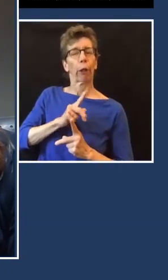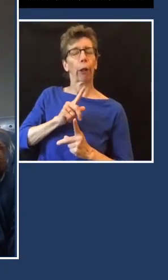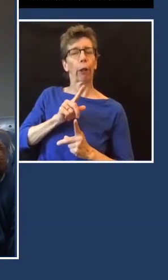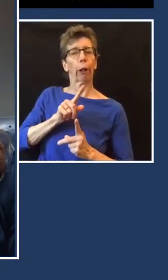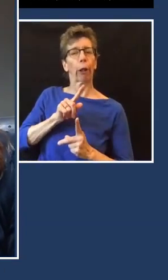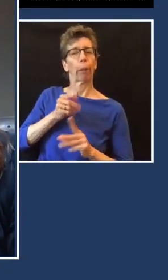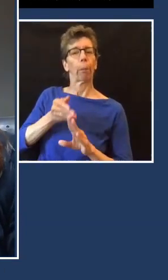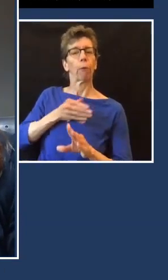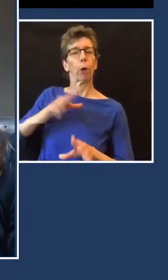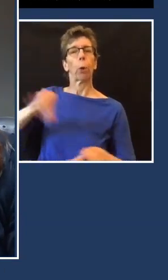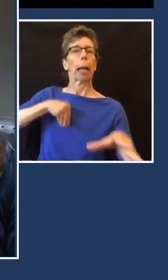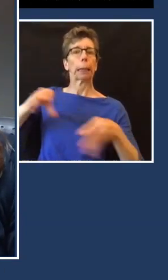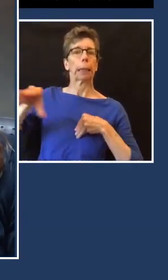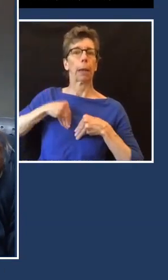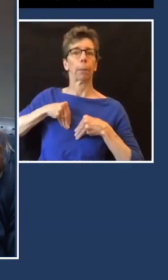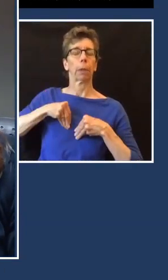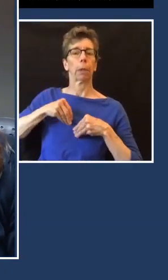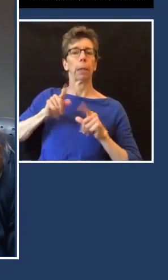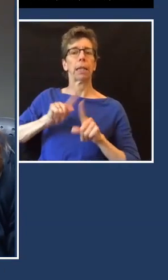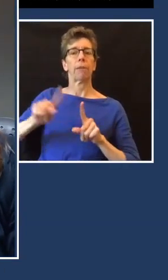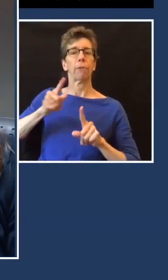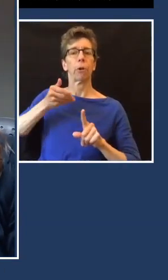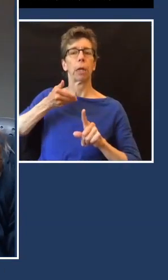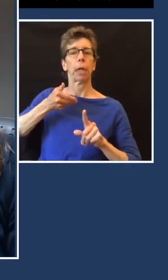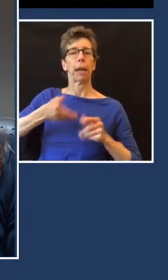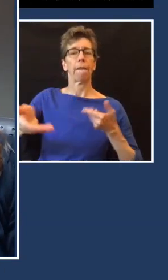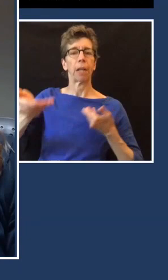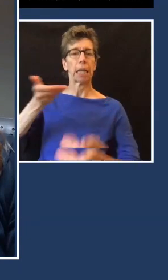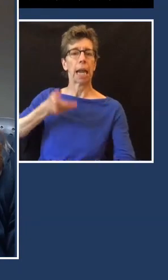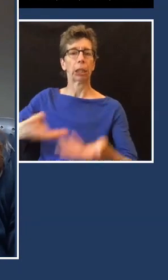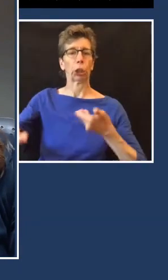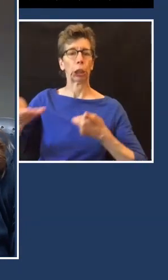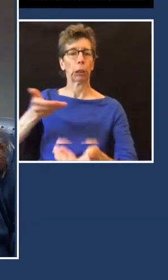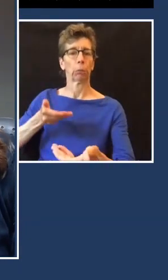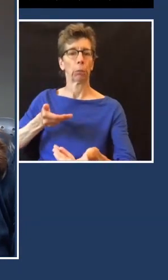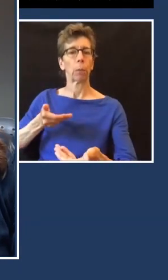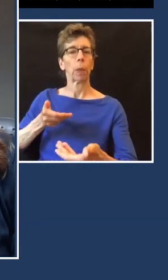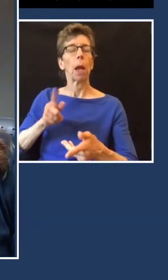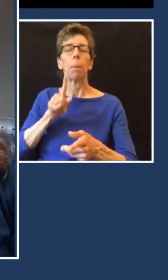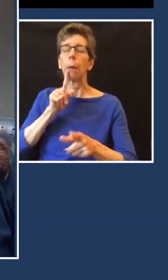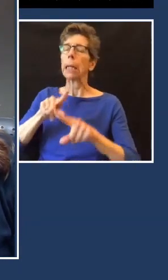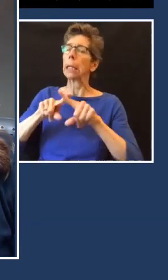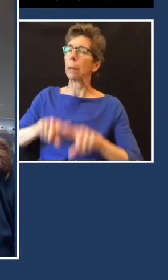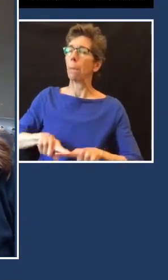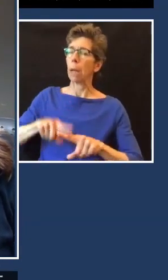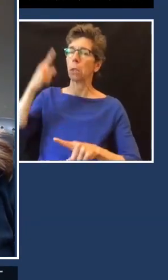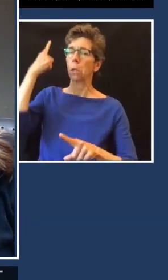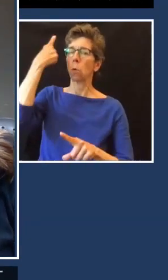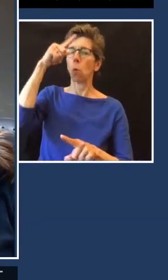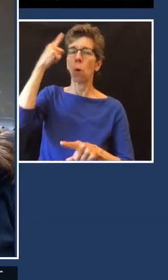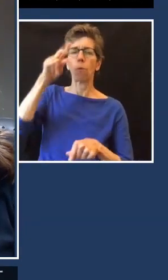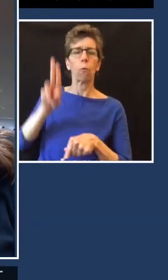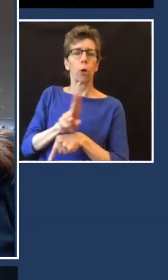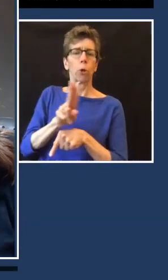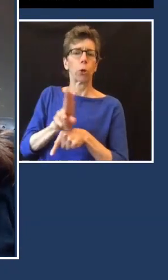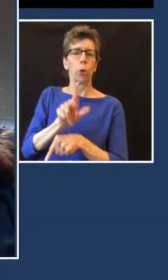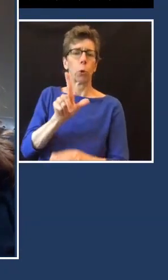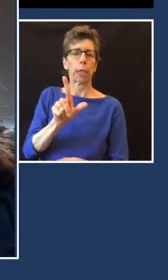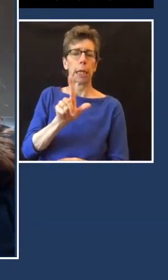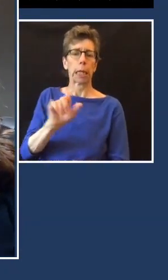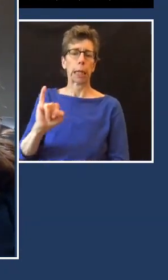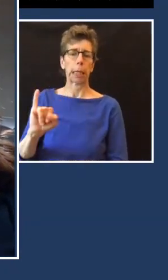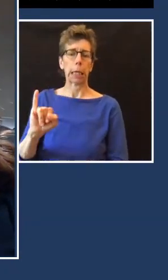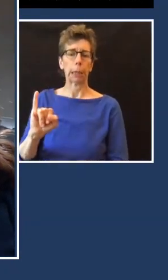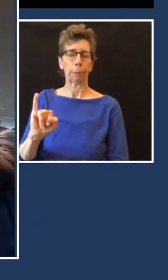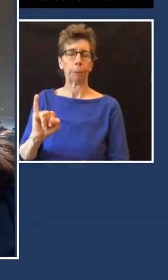those invites. But again, this just depends on what you would like to get out of using LinkedIn. Okay,